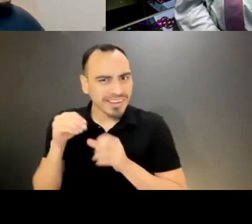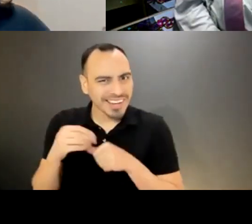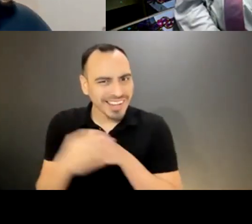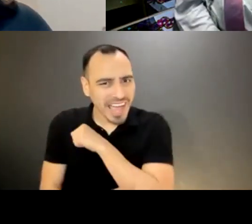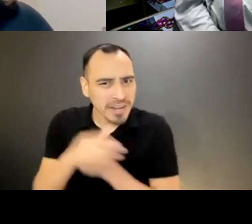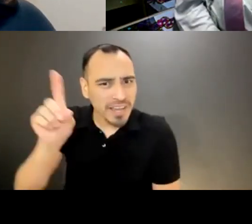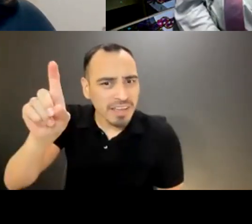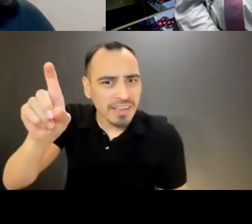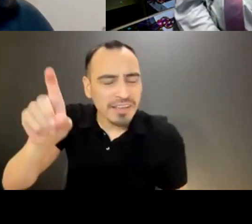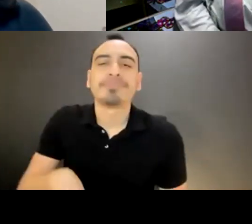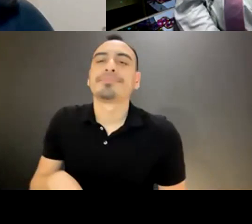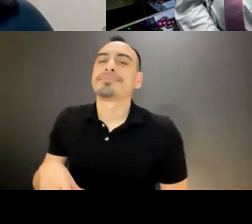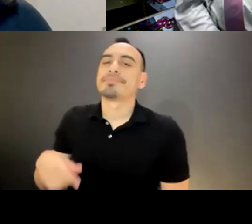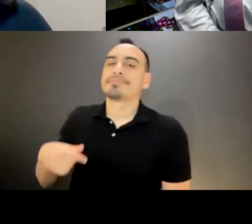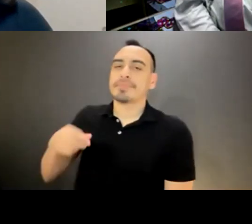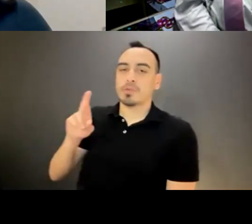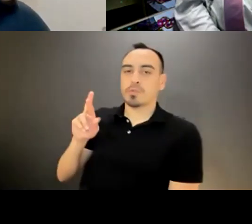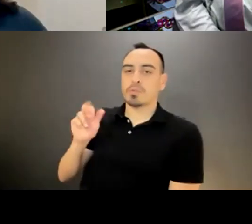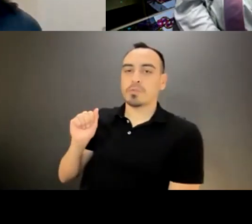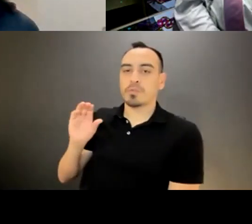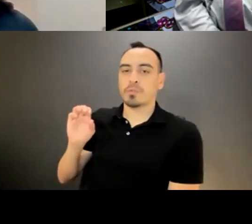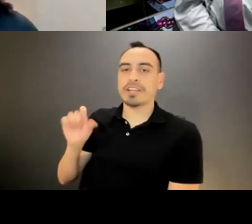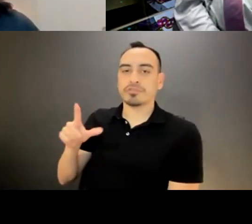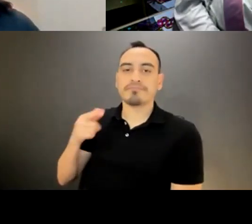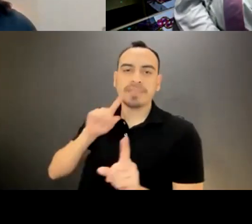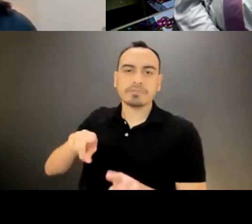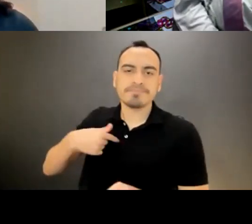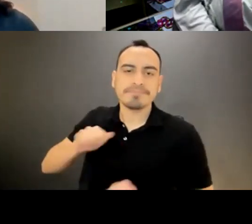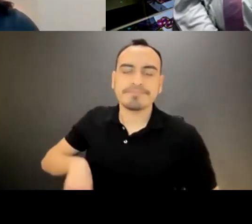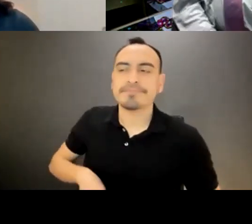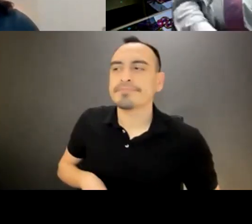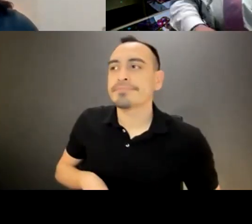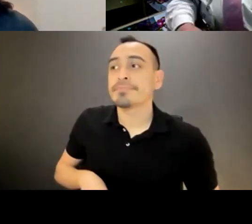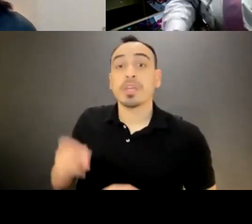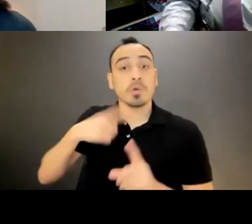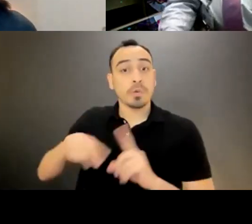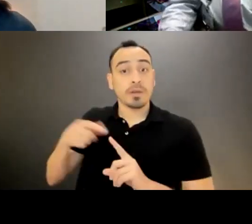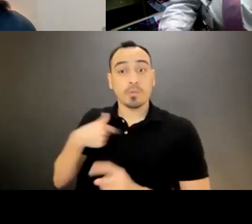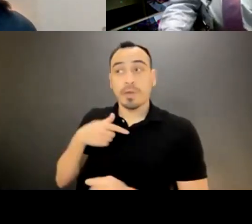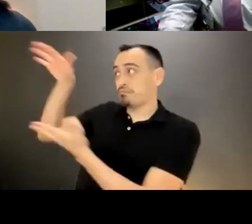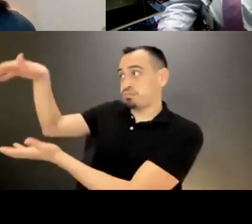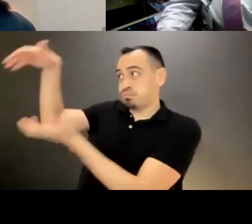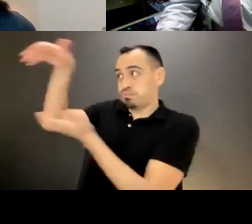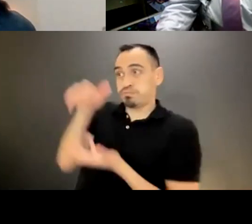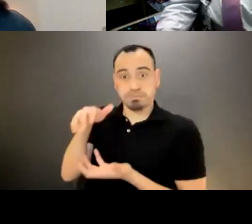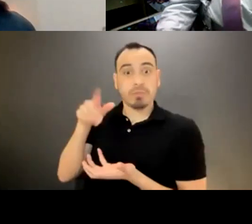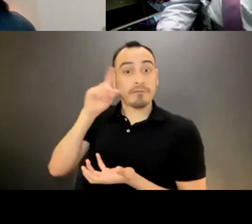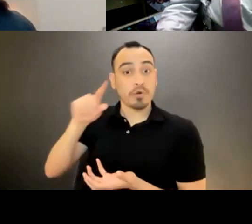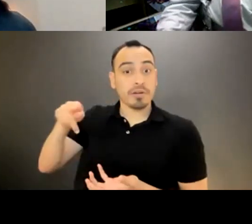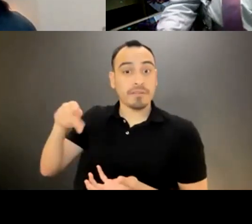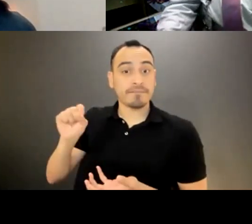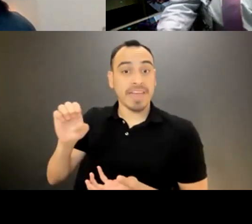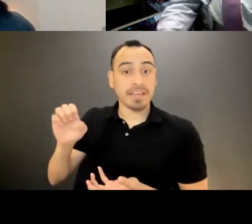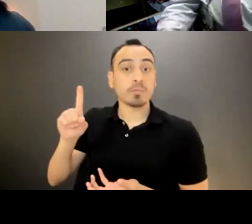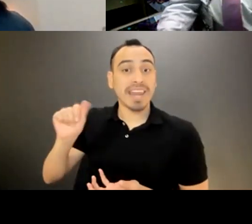So I can answer that. When the vaccine is allocated for phase 1A, it was allocated for the healthcare work